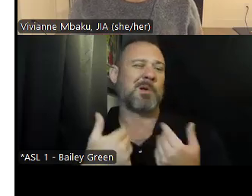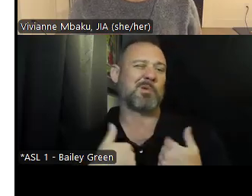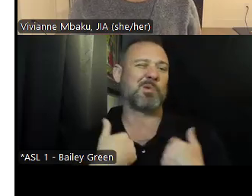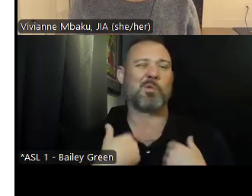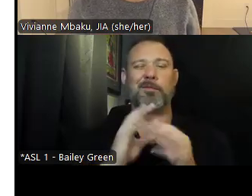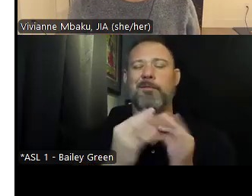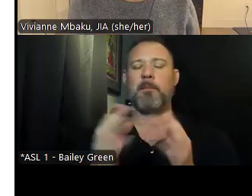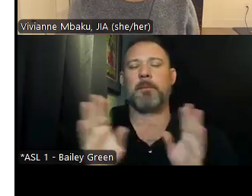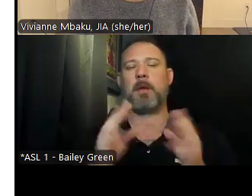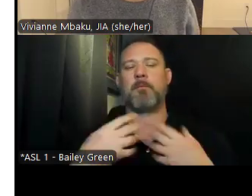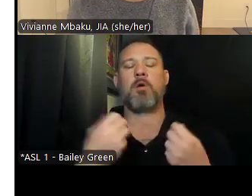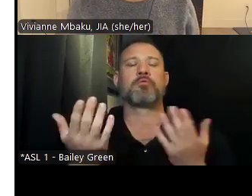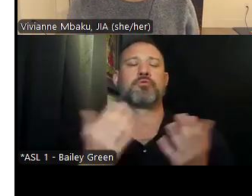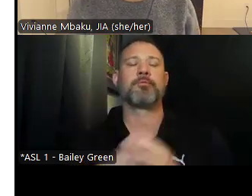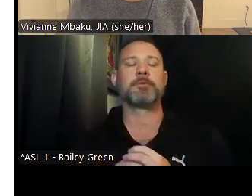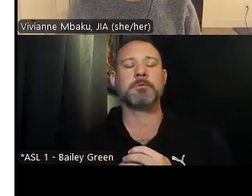family behavioral health services.